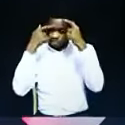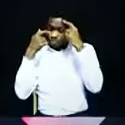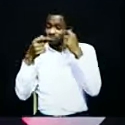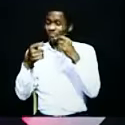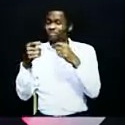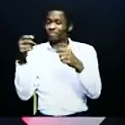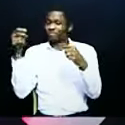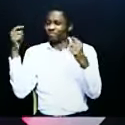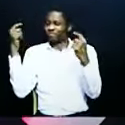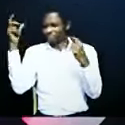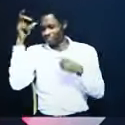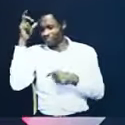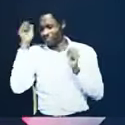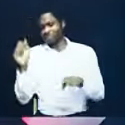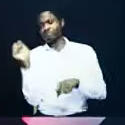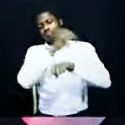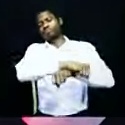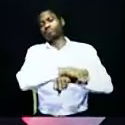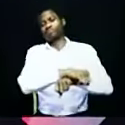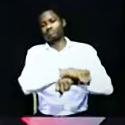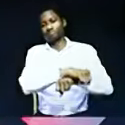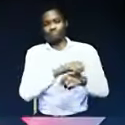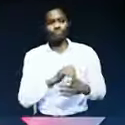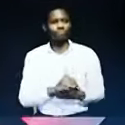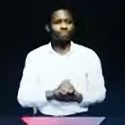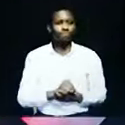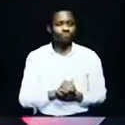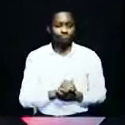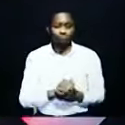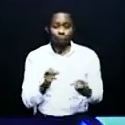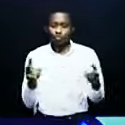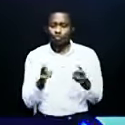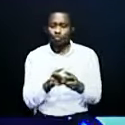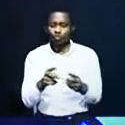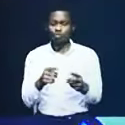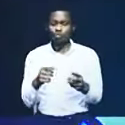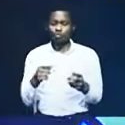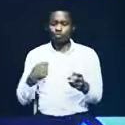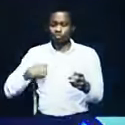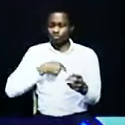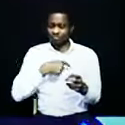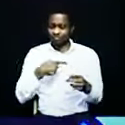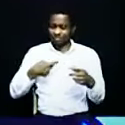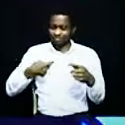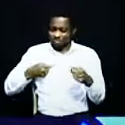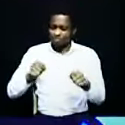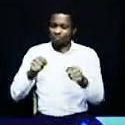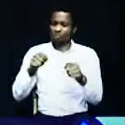name. So when we are saying that we are talking about the reality of sin,